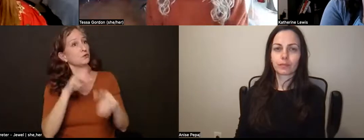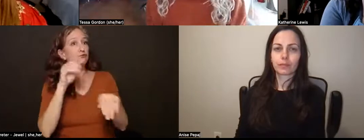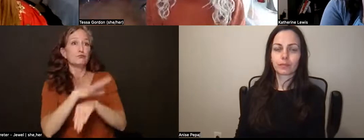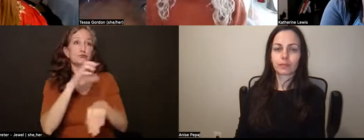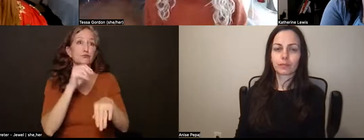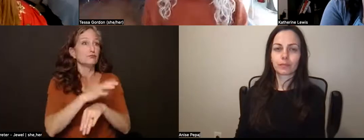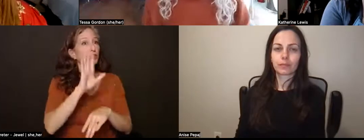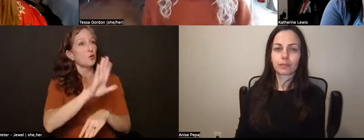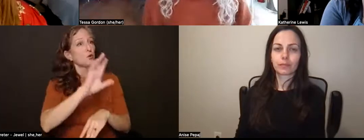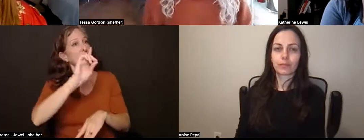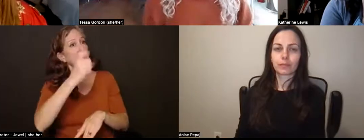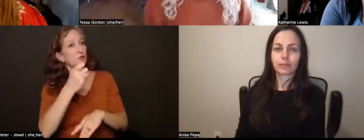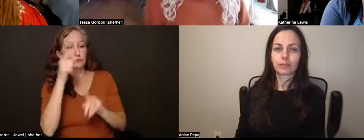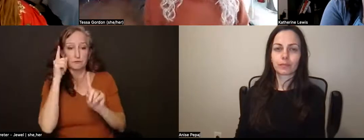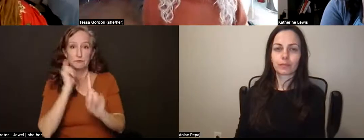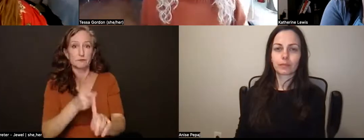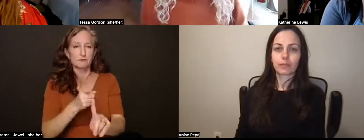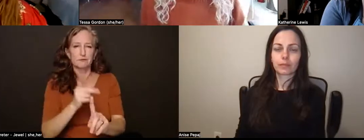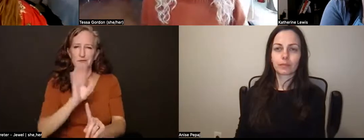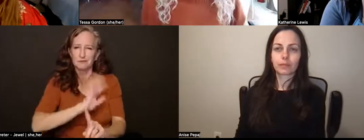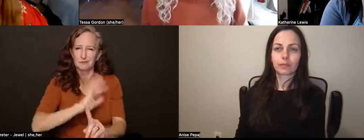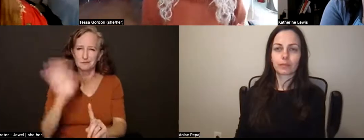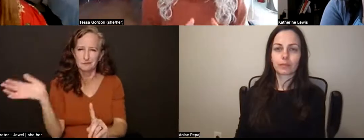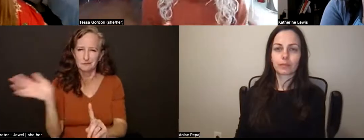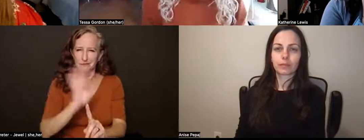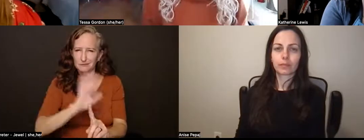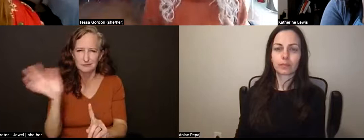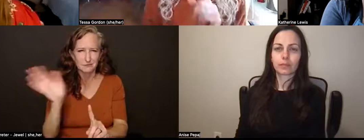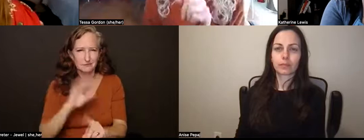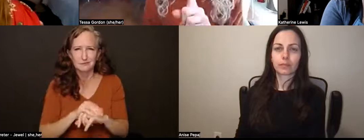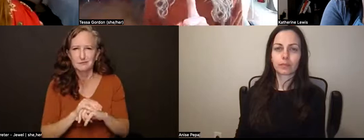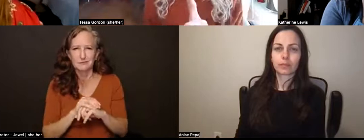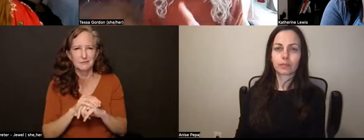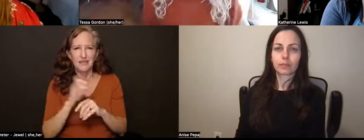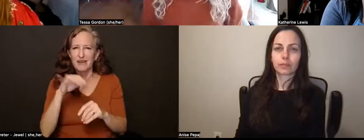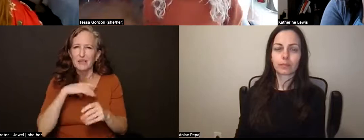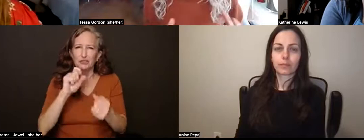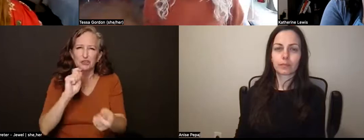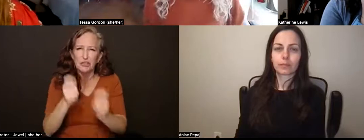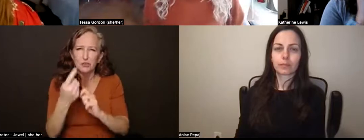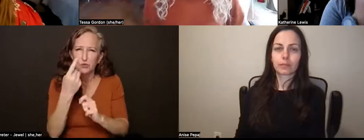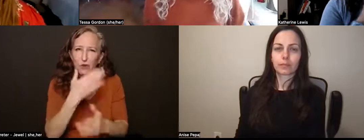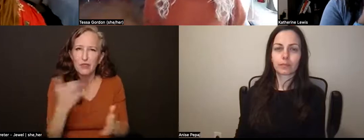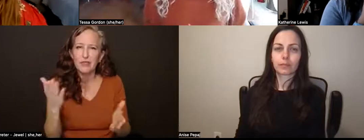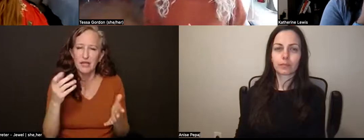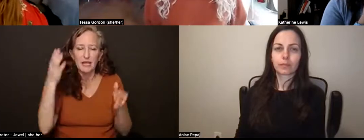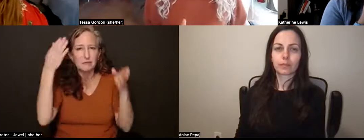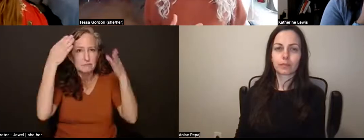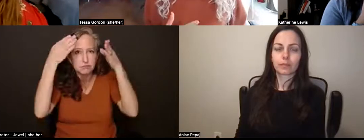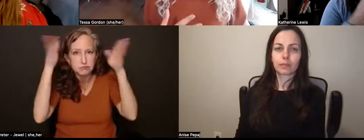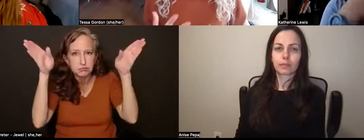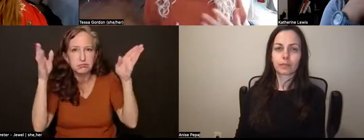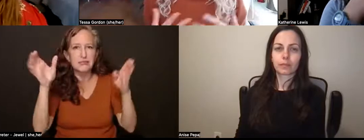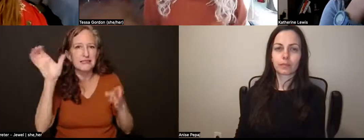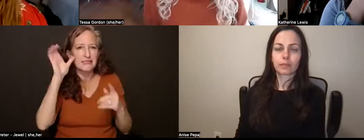the diagnosis. I feel like that is, if that's one thing that could change, like just one step would be a huge progress. I was trying